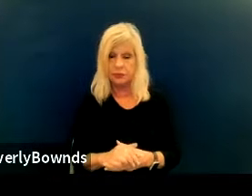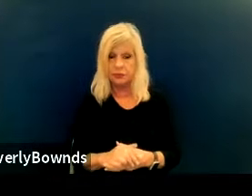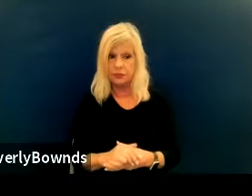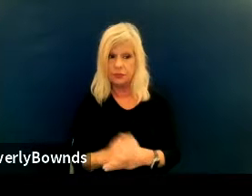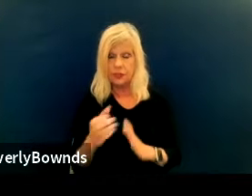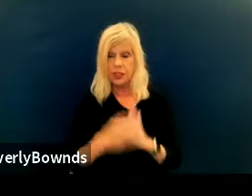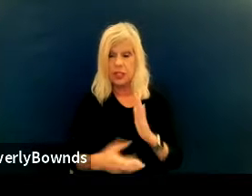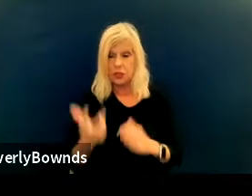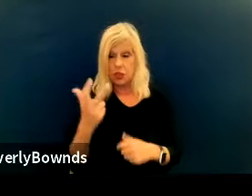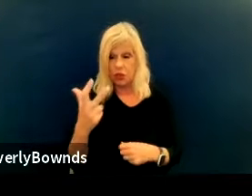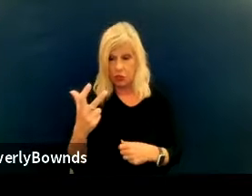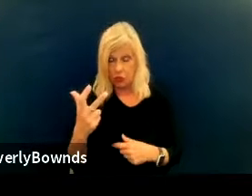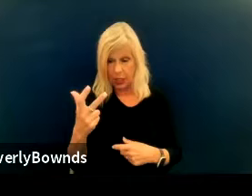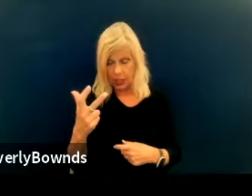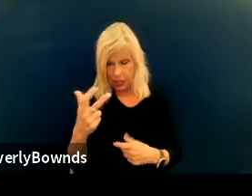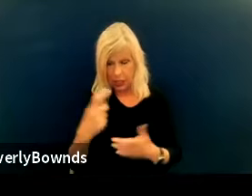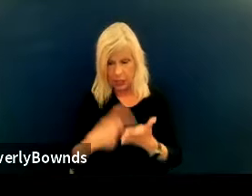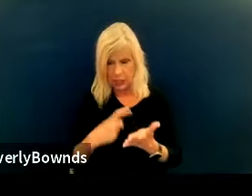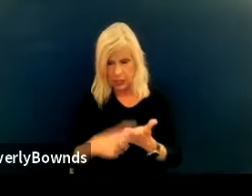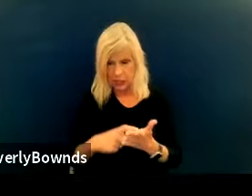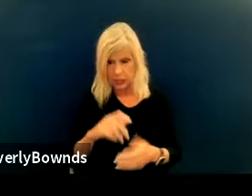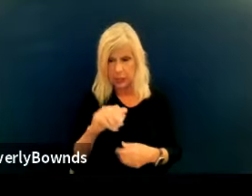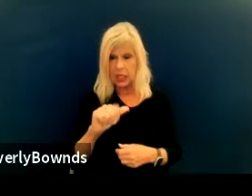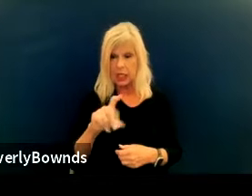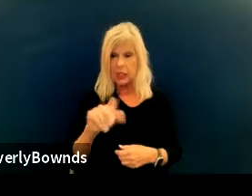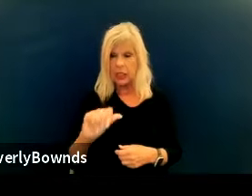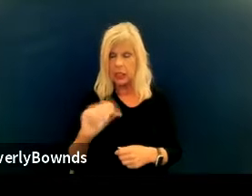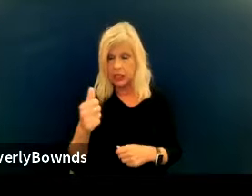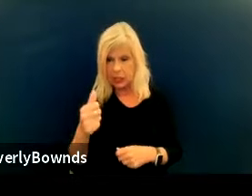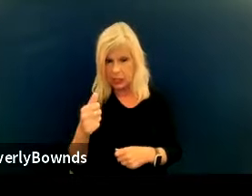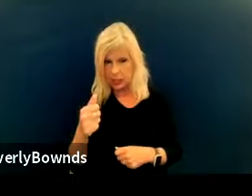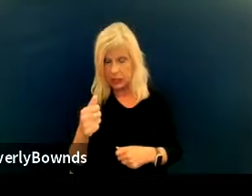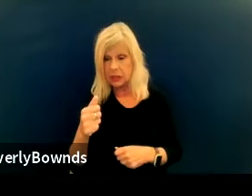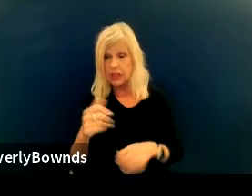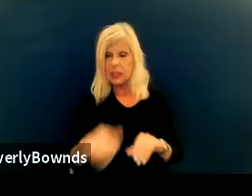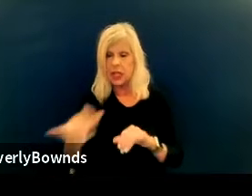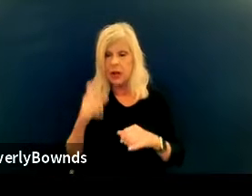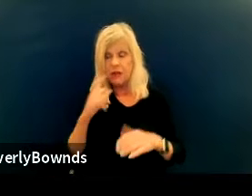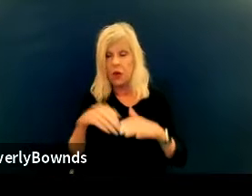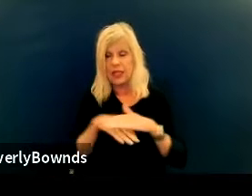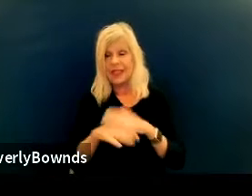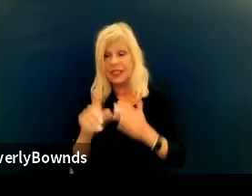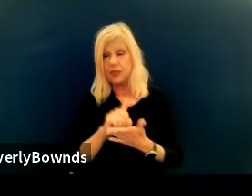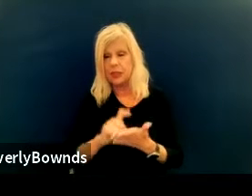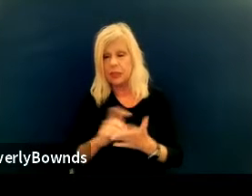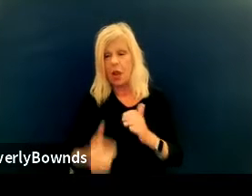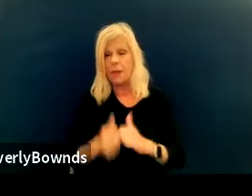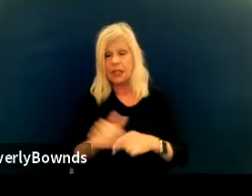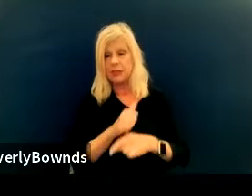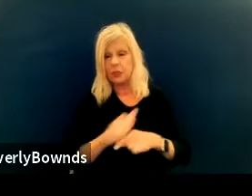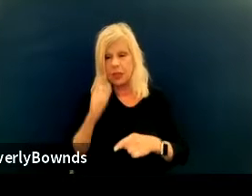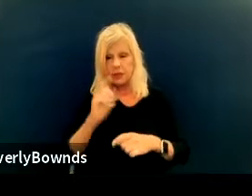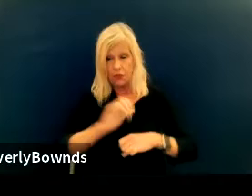Section 3 covers what is required by the 2010 ADA standards for accessible design and gives best practices for facility layout and